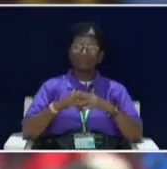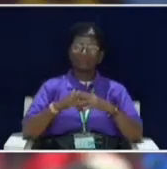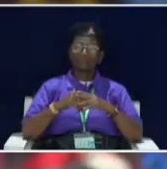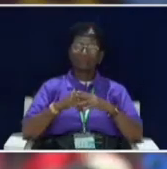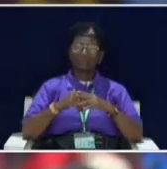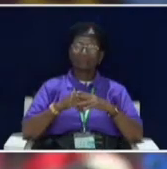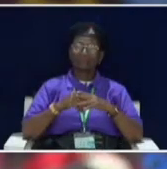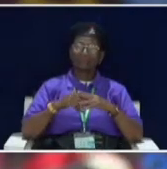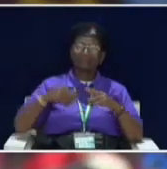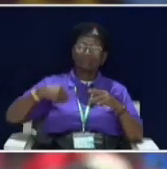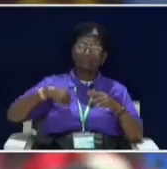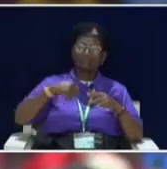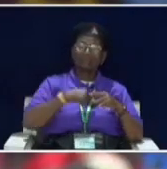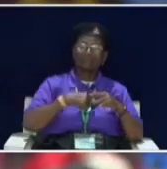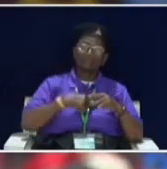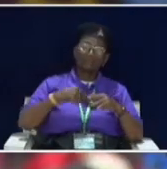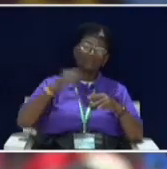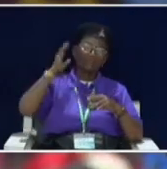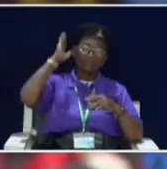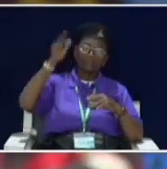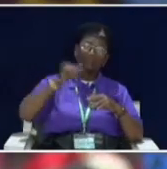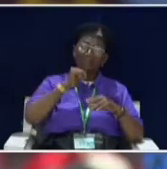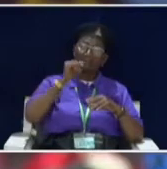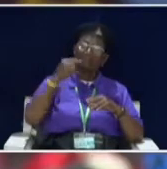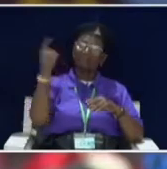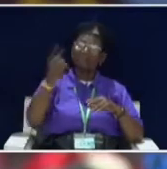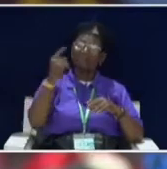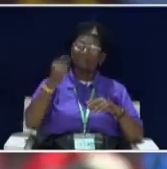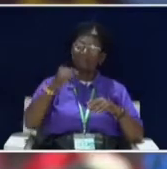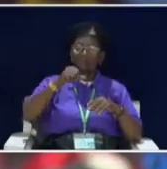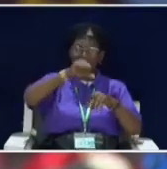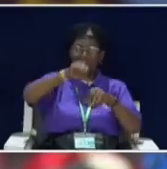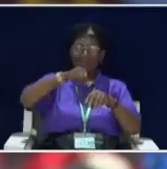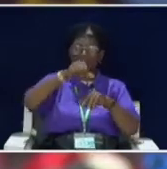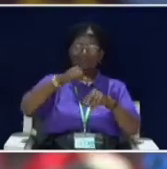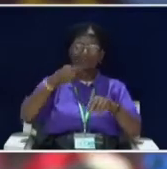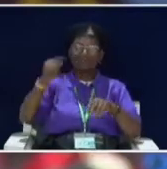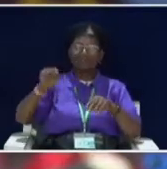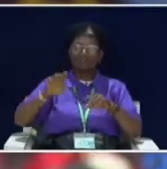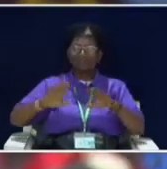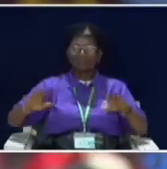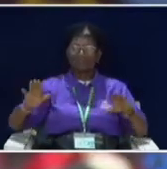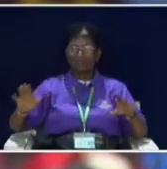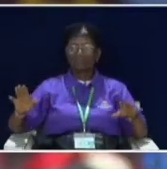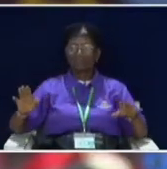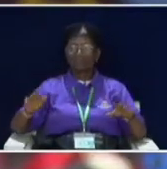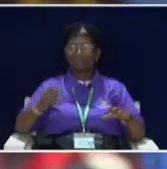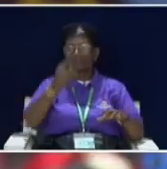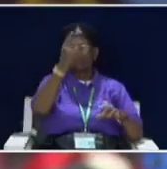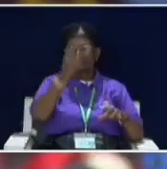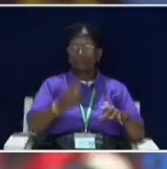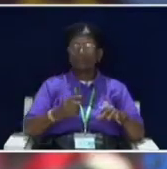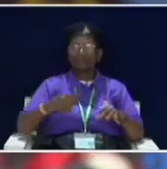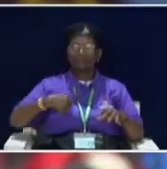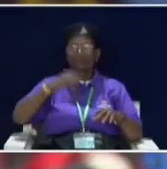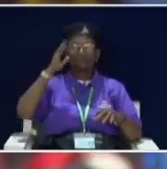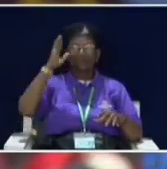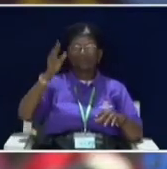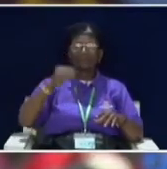We'll not only be anointing the children, we'll be anointing their parents too. And